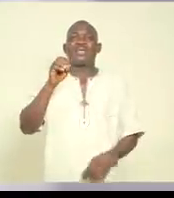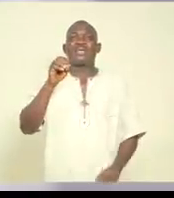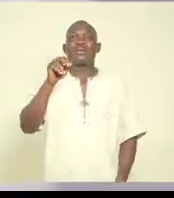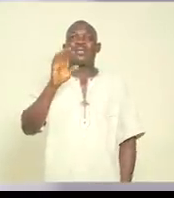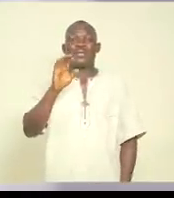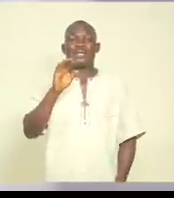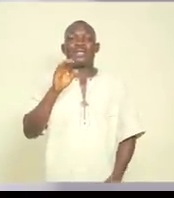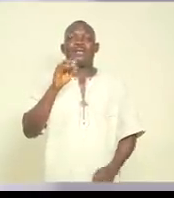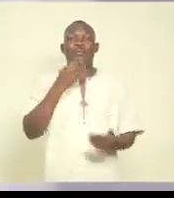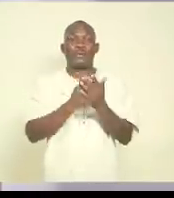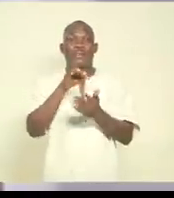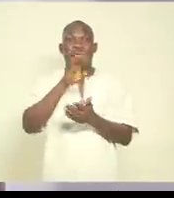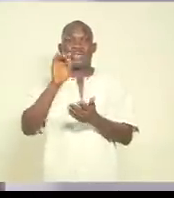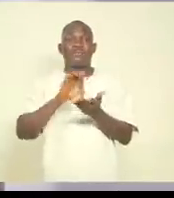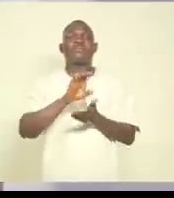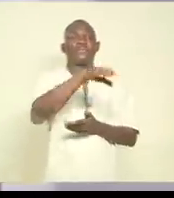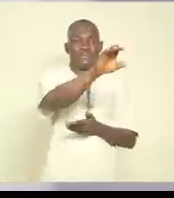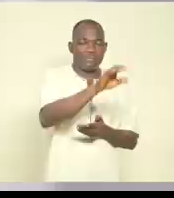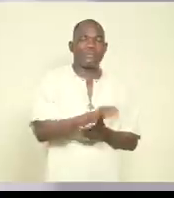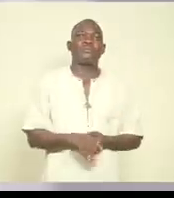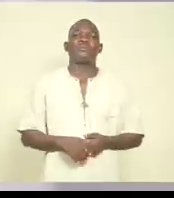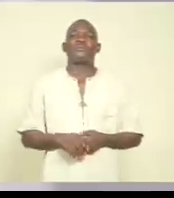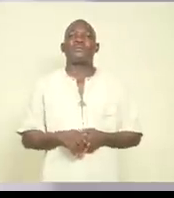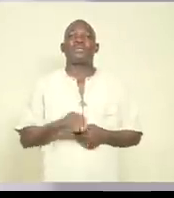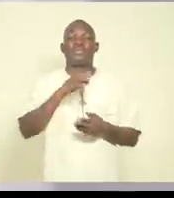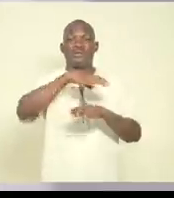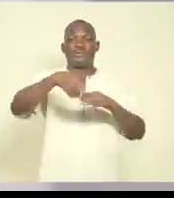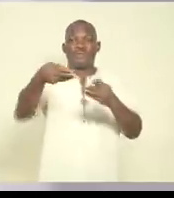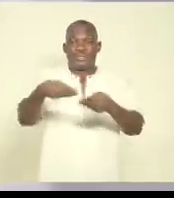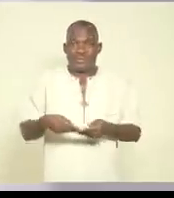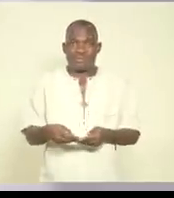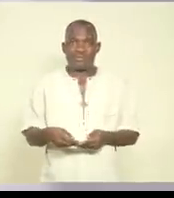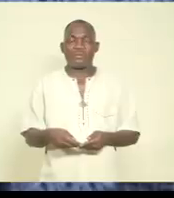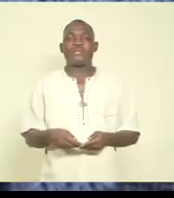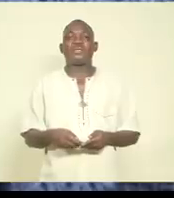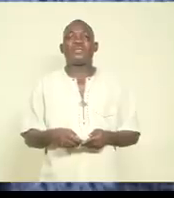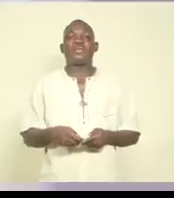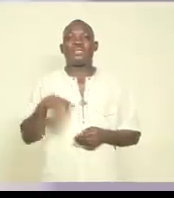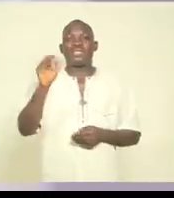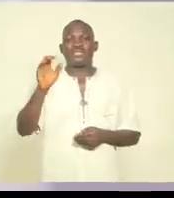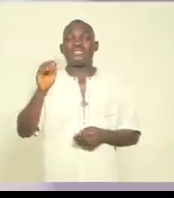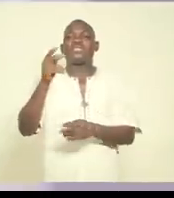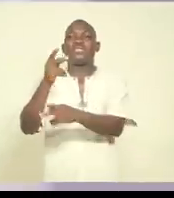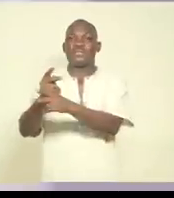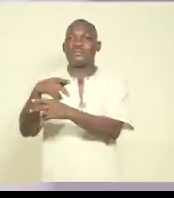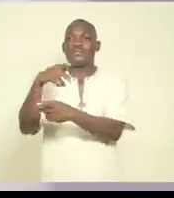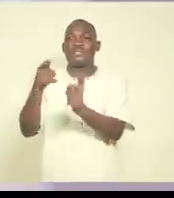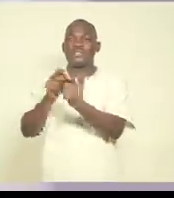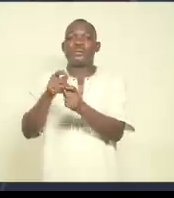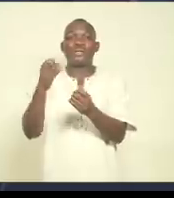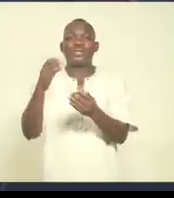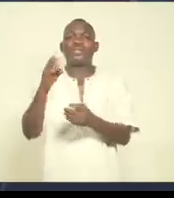Give him 80 Ghana cedis. He'll give you the envelope. You can keep 10 Ghana cedis and my change will be... That will be 70 Ghana